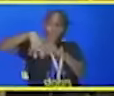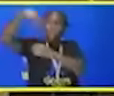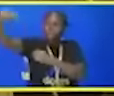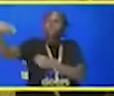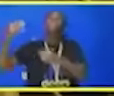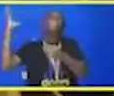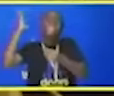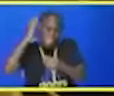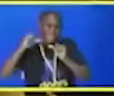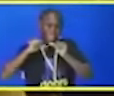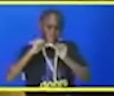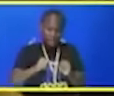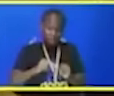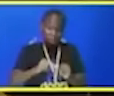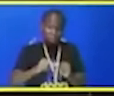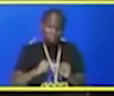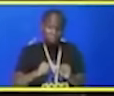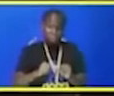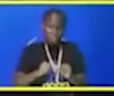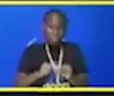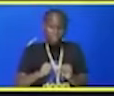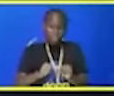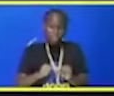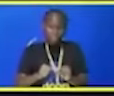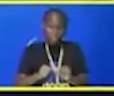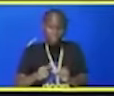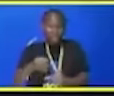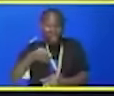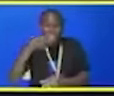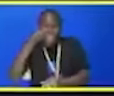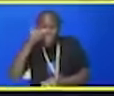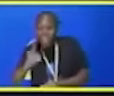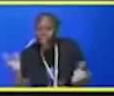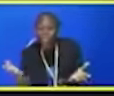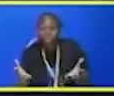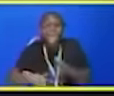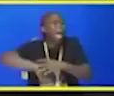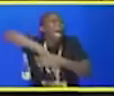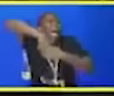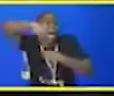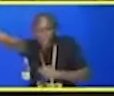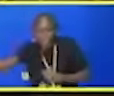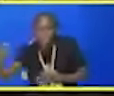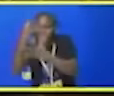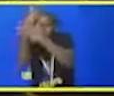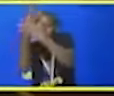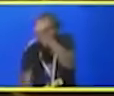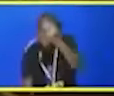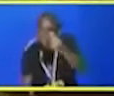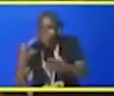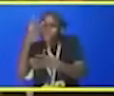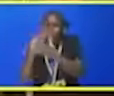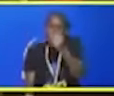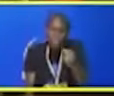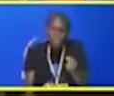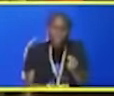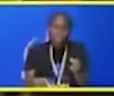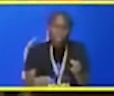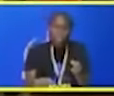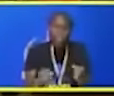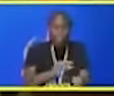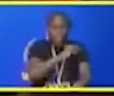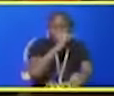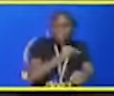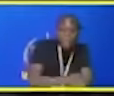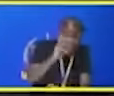nation. This nation belongs to Jesus. There are mighty men and women of God rising, mighty politicians, businessmen,